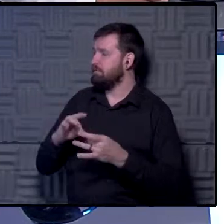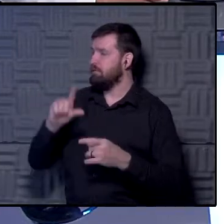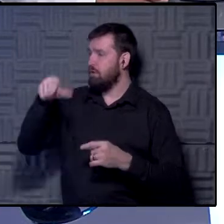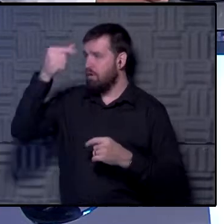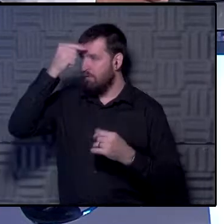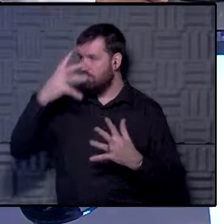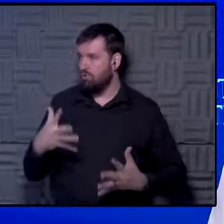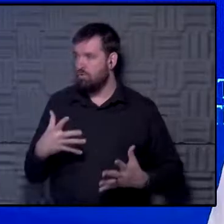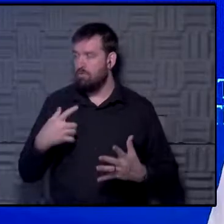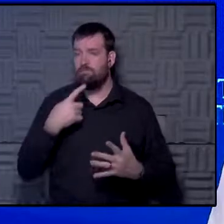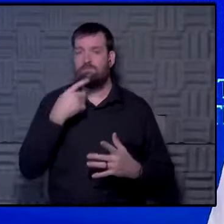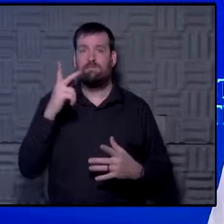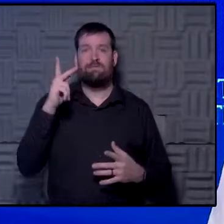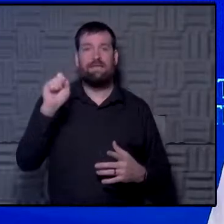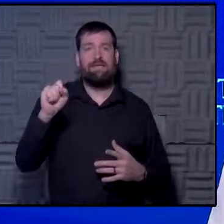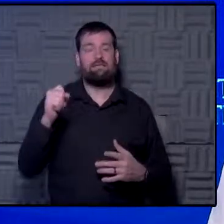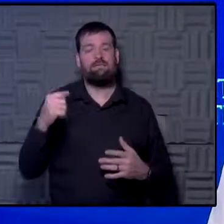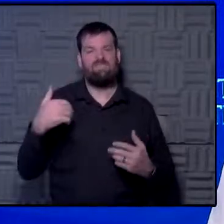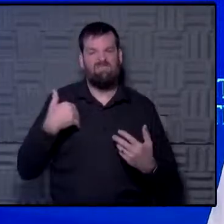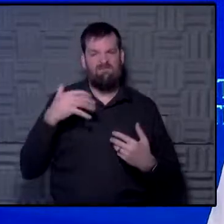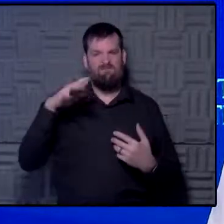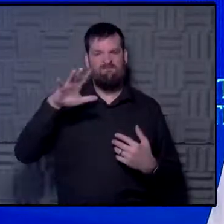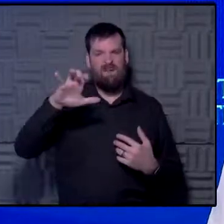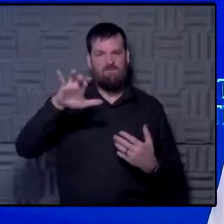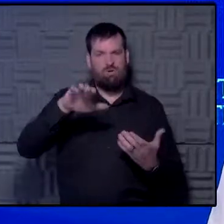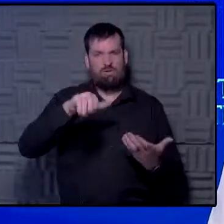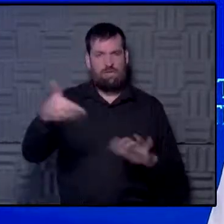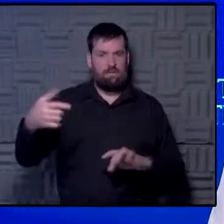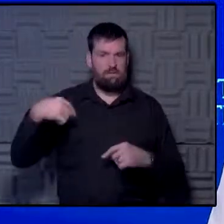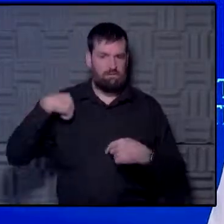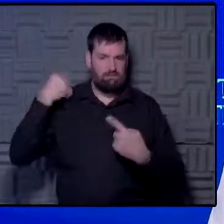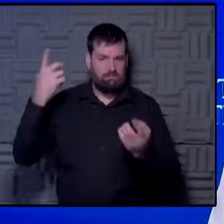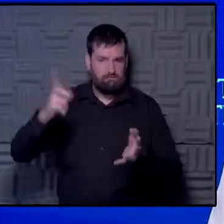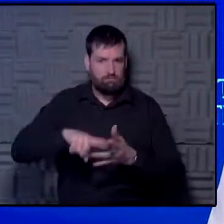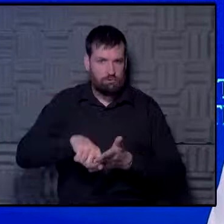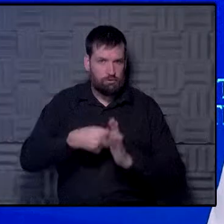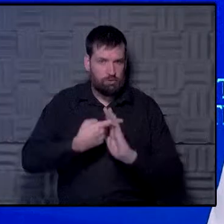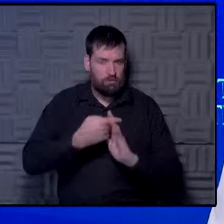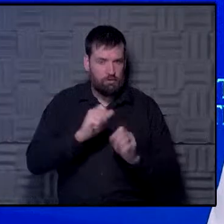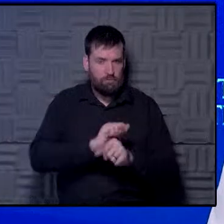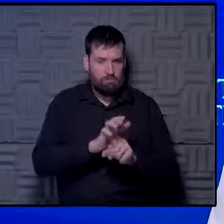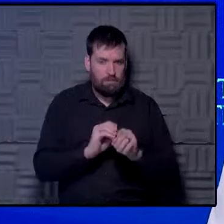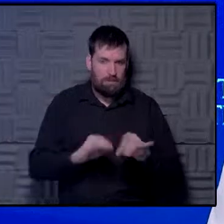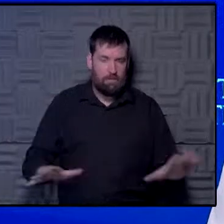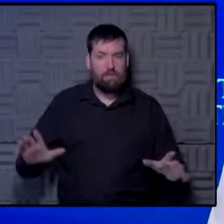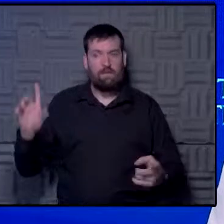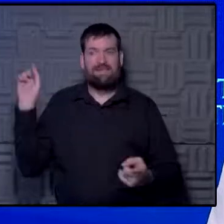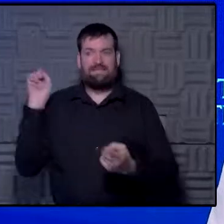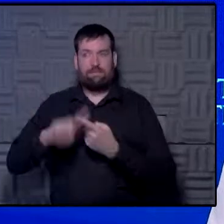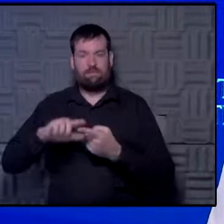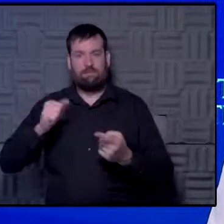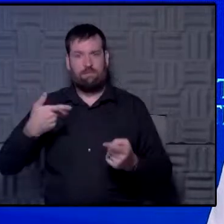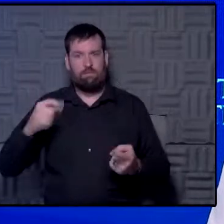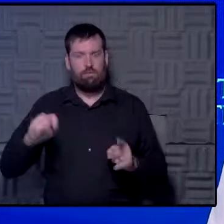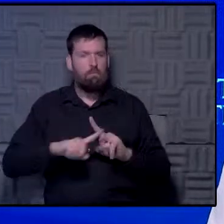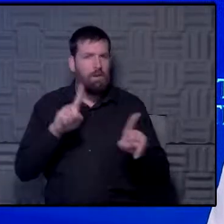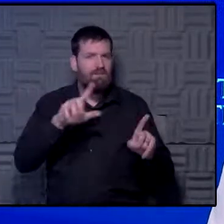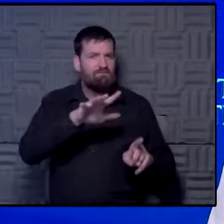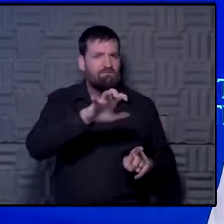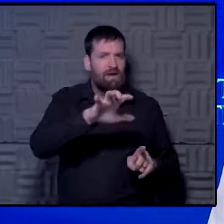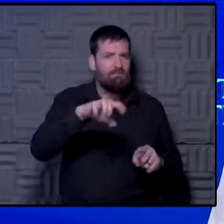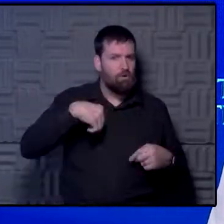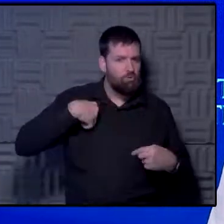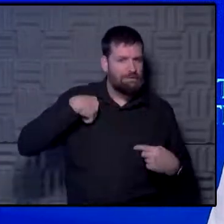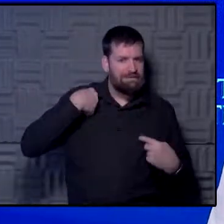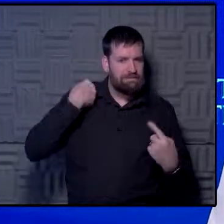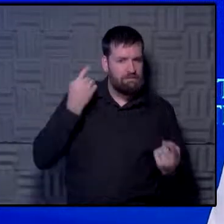governor said Kansas had 500 deaths since the beginning of the pandemic through September, but we've had 500 additional deaths